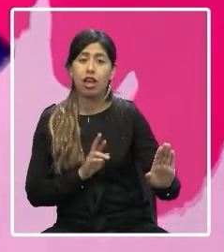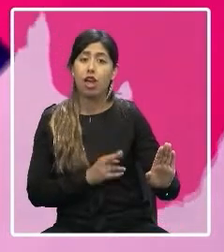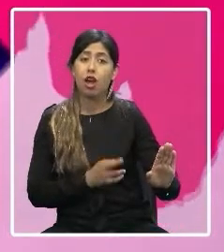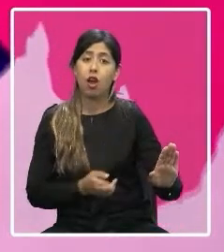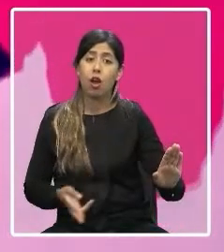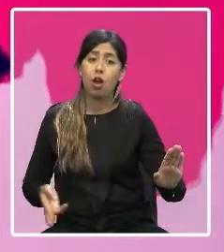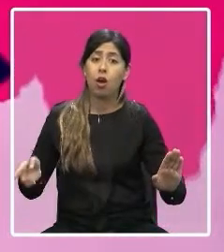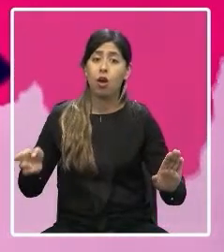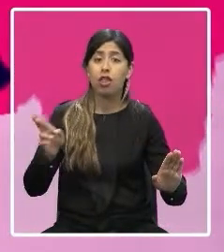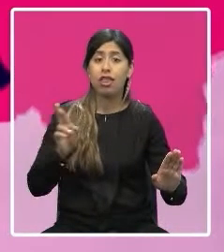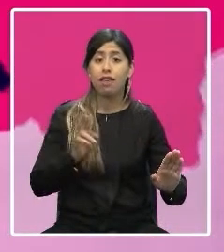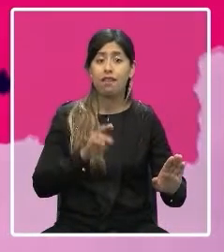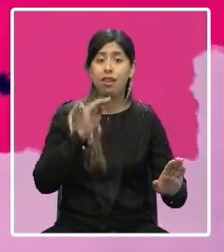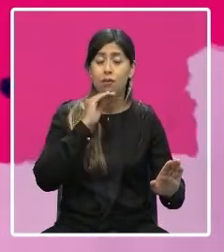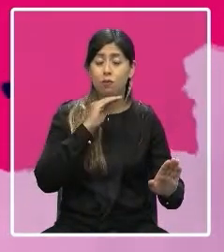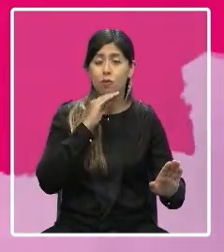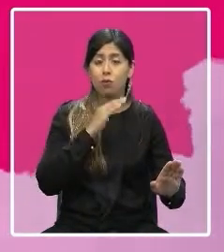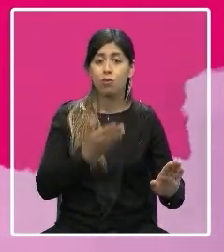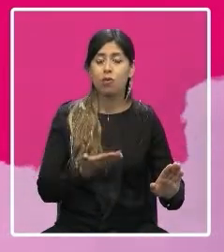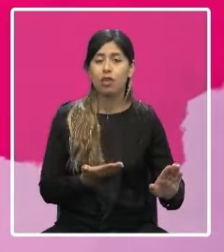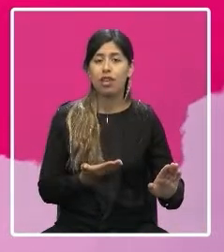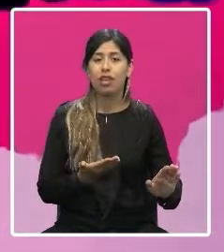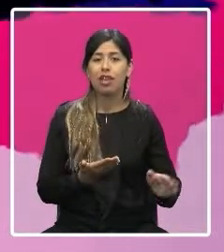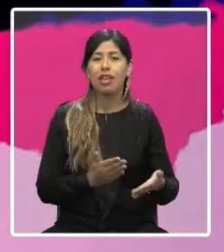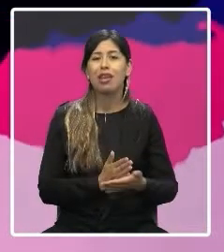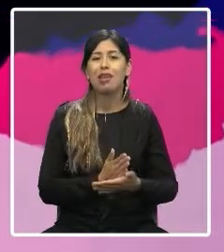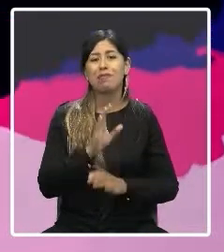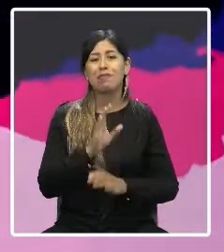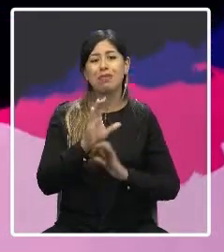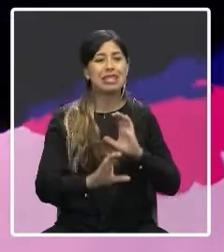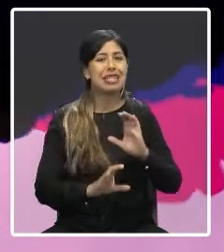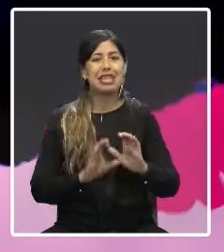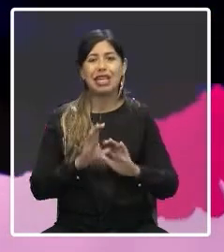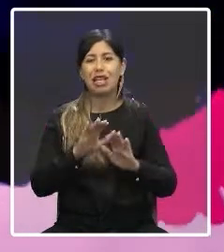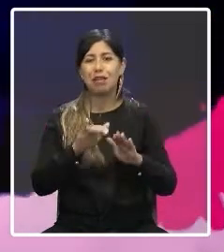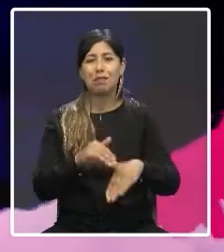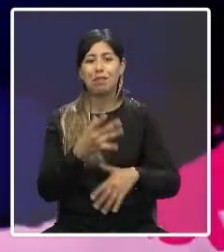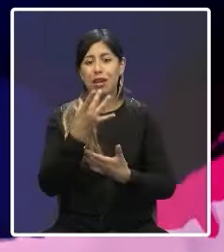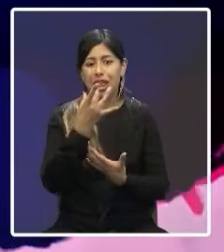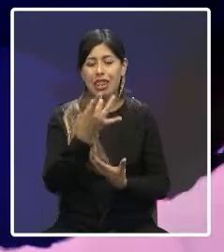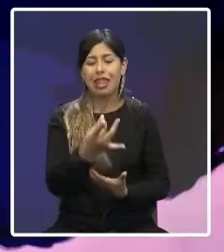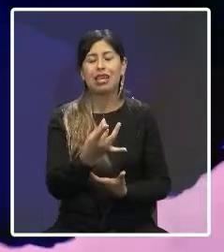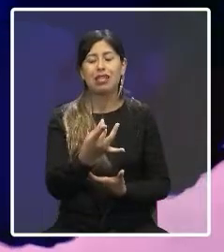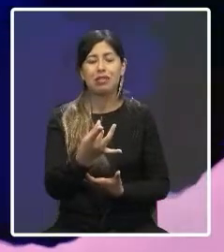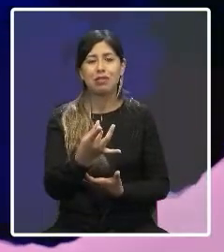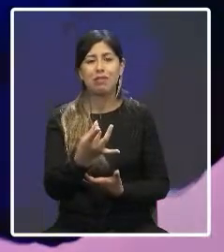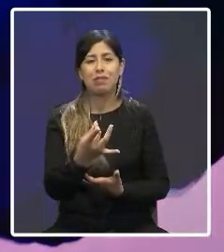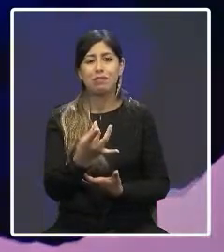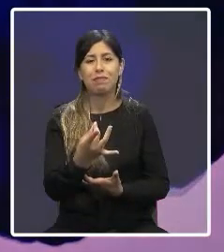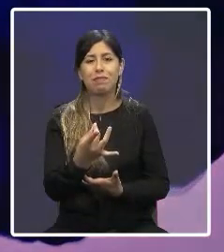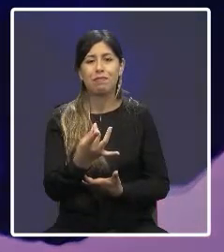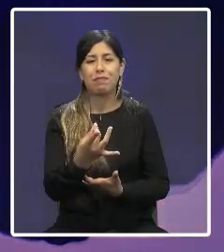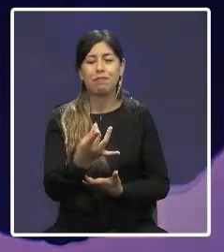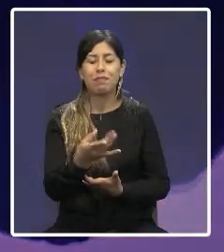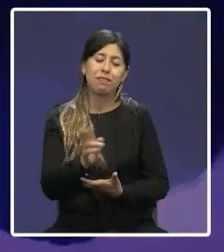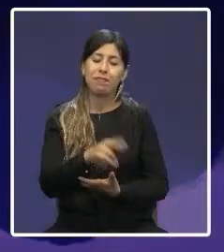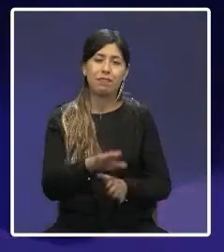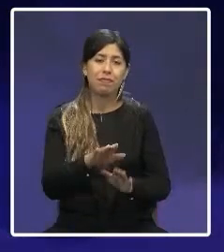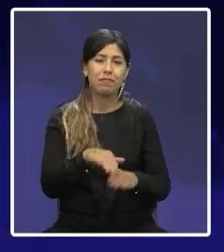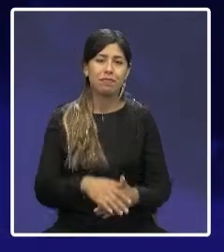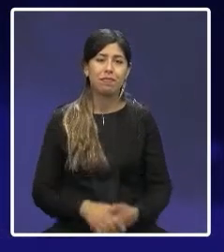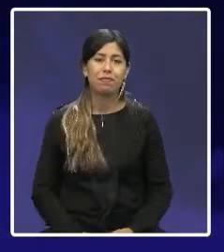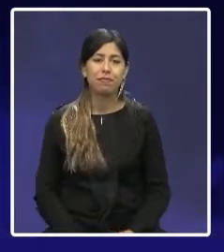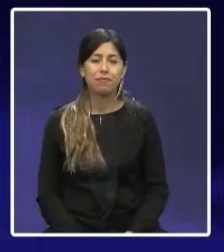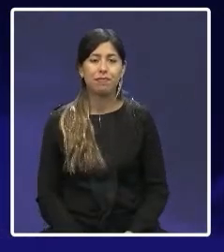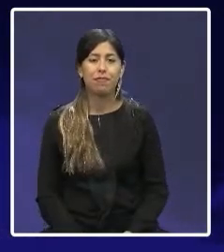the addictive cycles they were in before. So my basic message from this one slide is that if any behavior, whether it's video